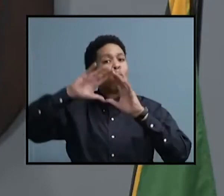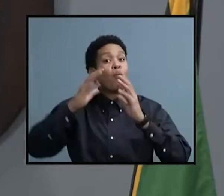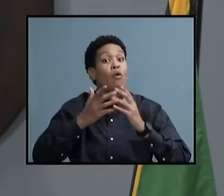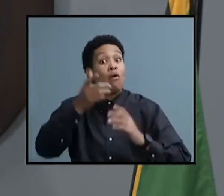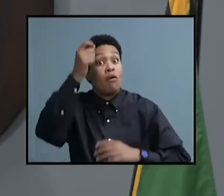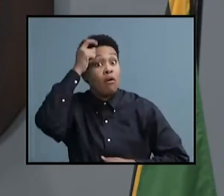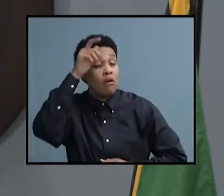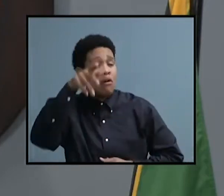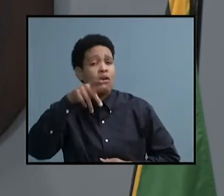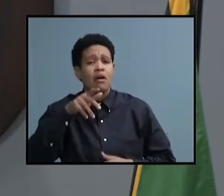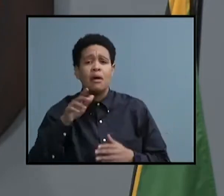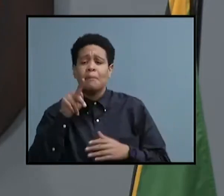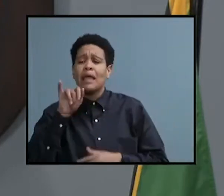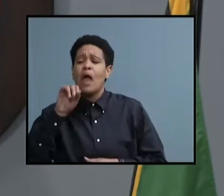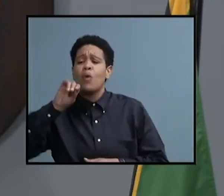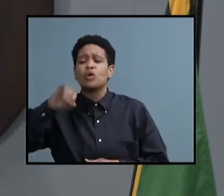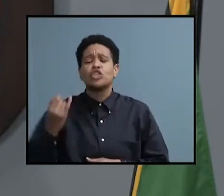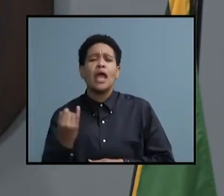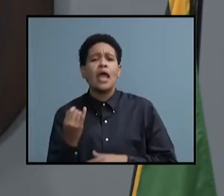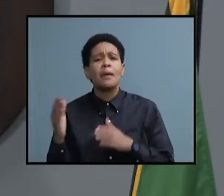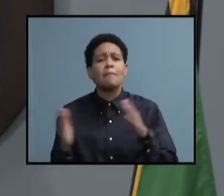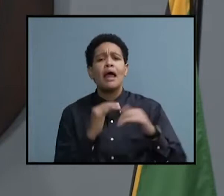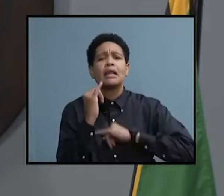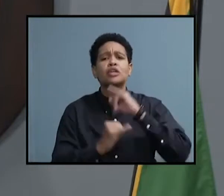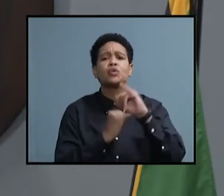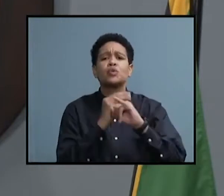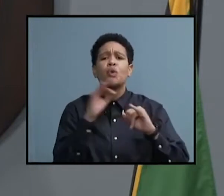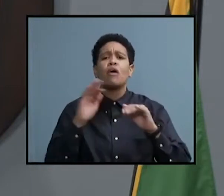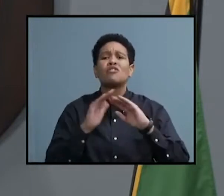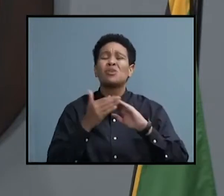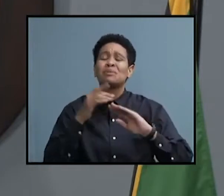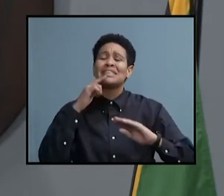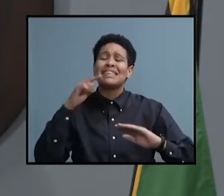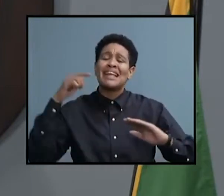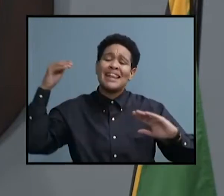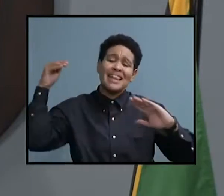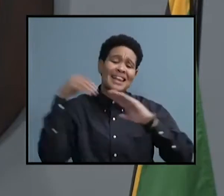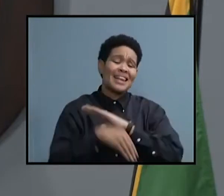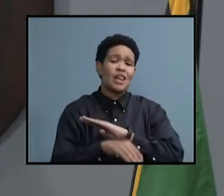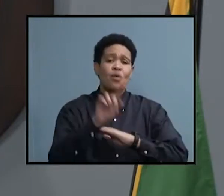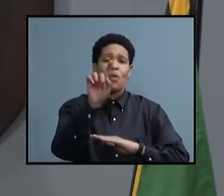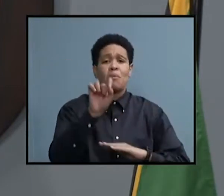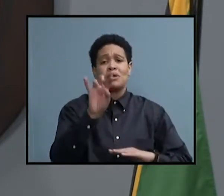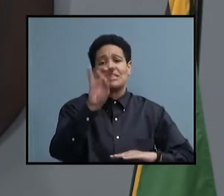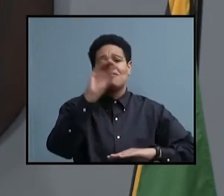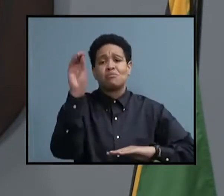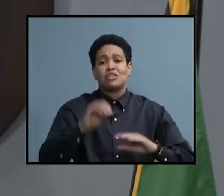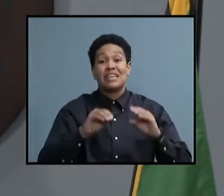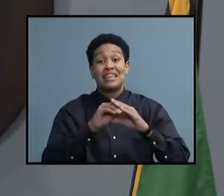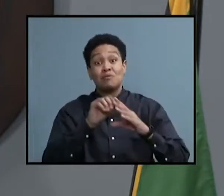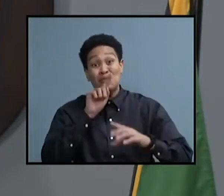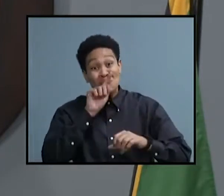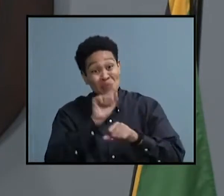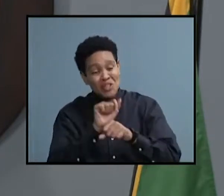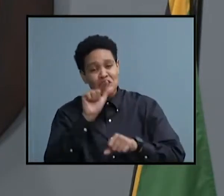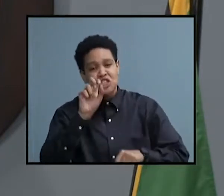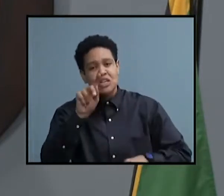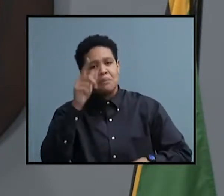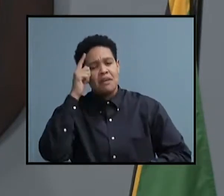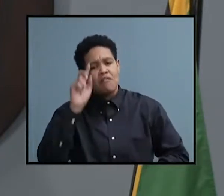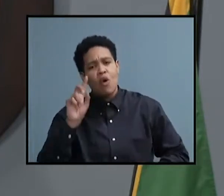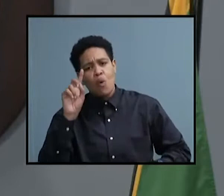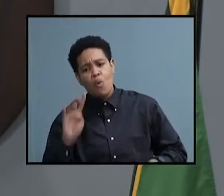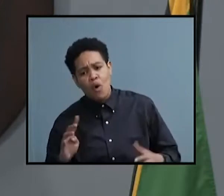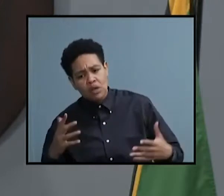recently reported a large decline of 1.7% in real GDP for quarter